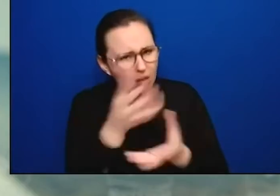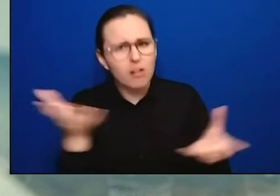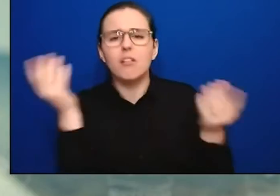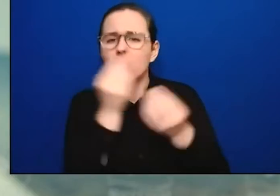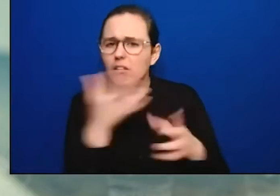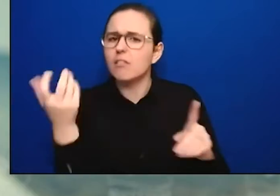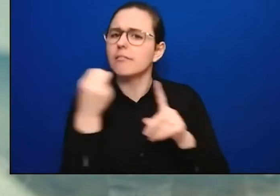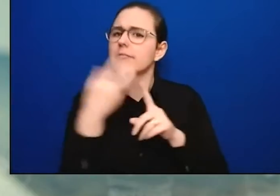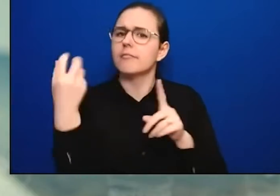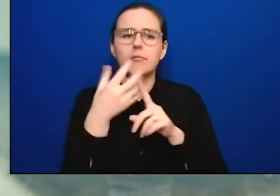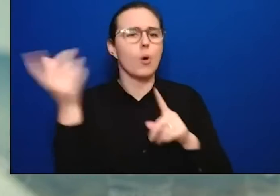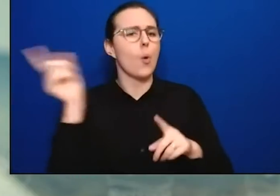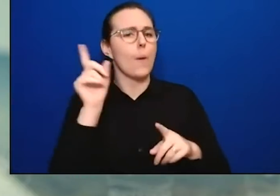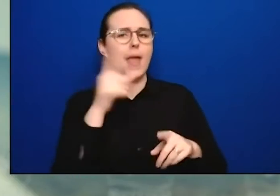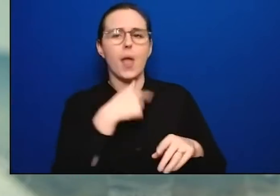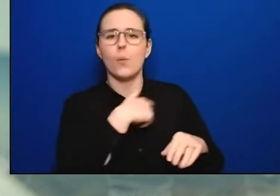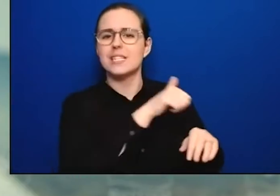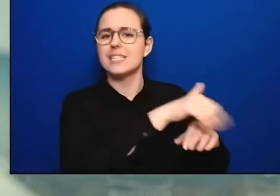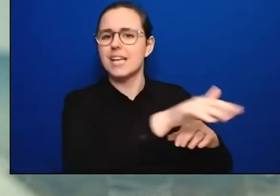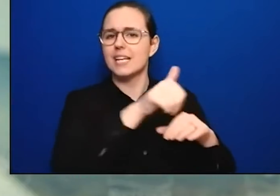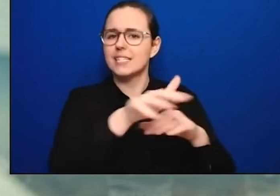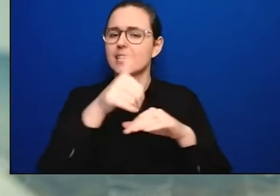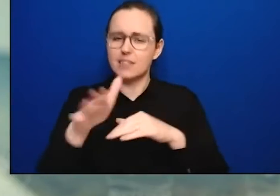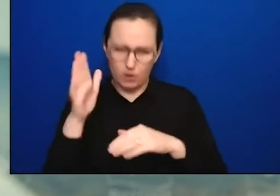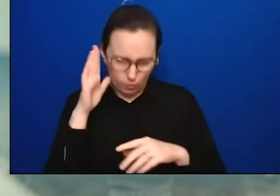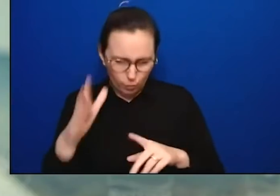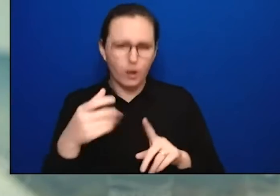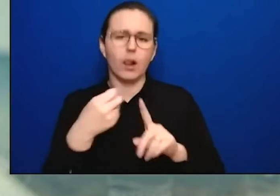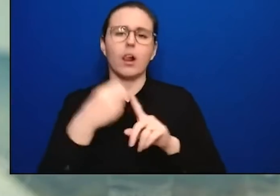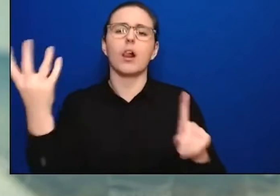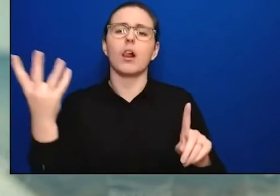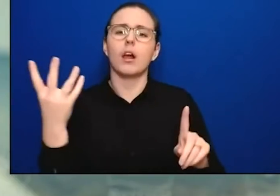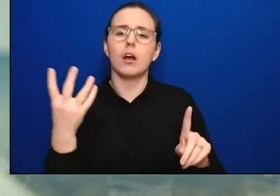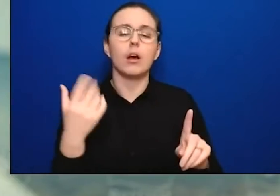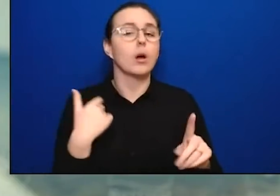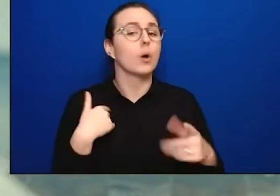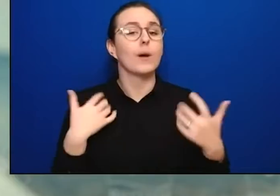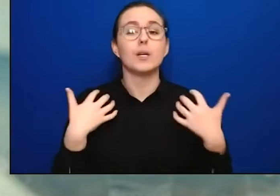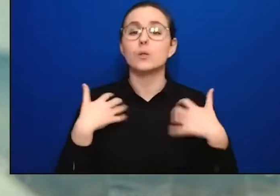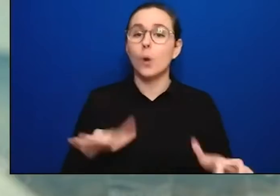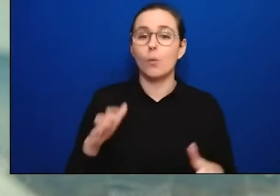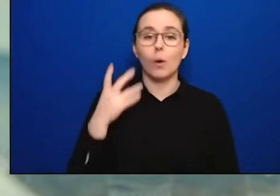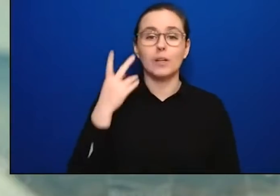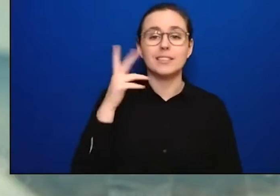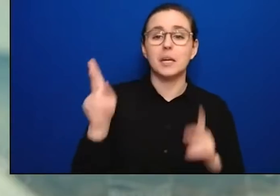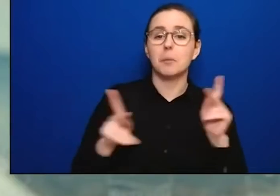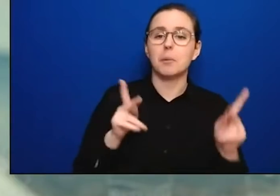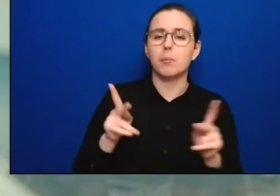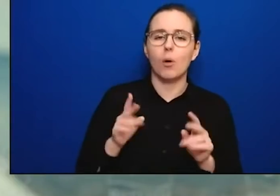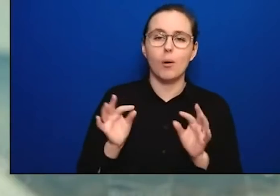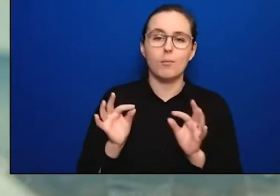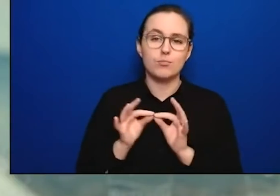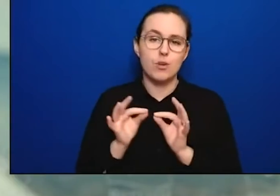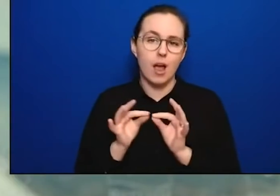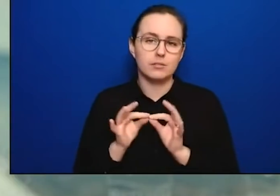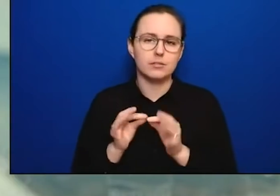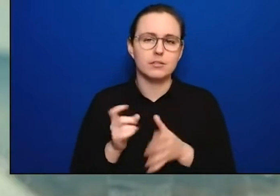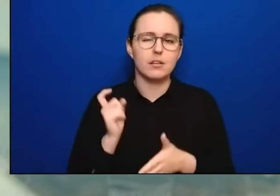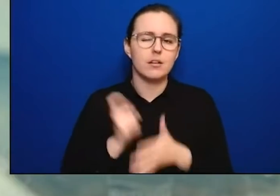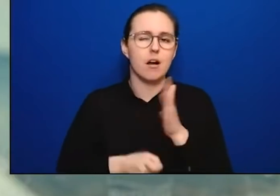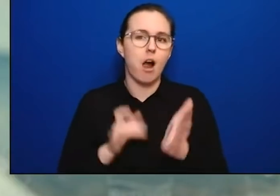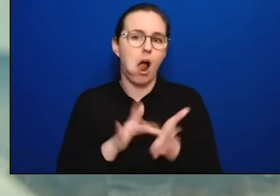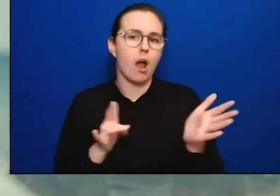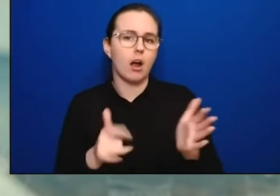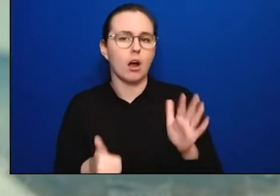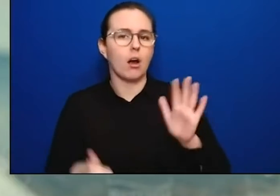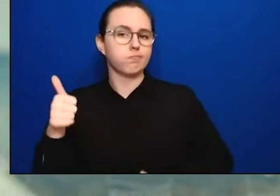to do, and that's what we'll continue to do, and we'll continue to provide detailed briefings as to how those are taking place. Obviously, no one wants to see